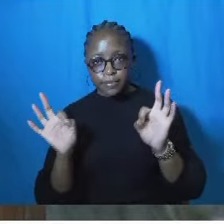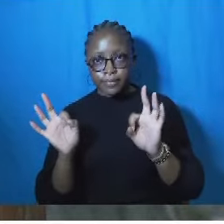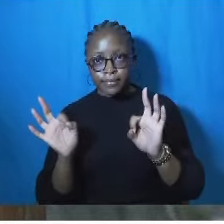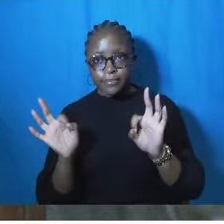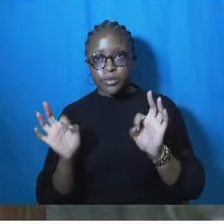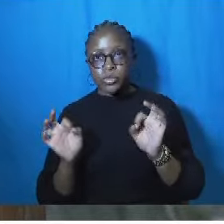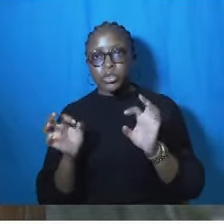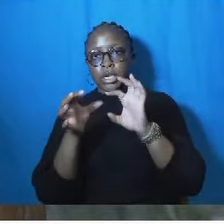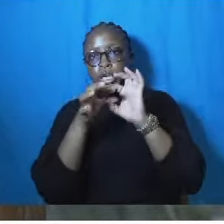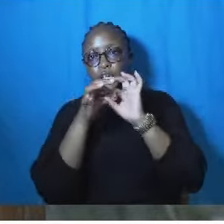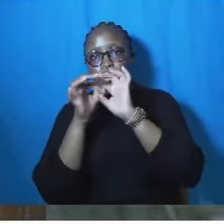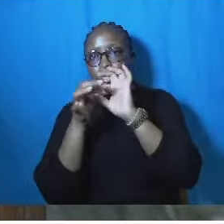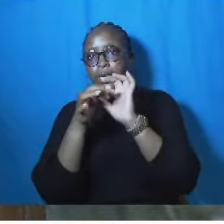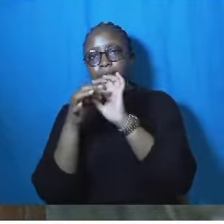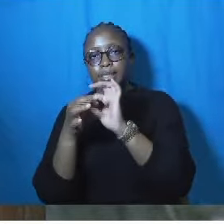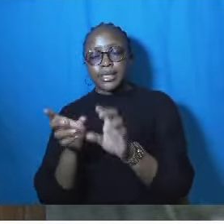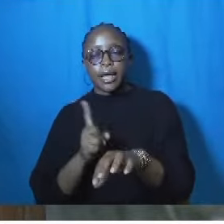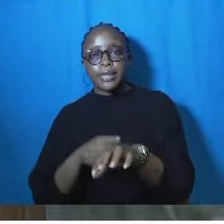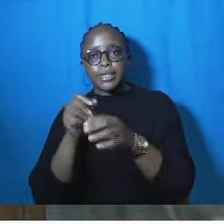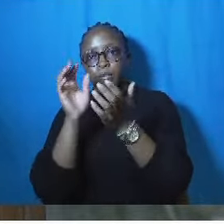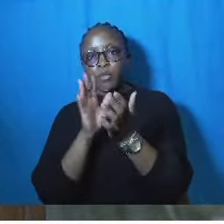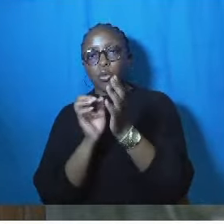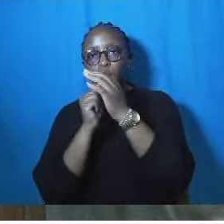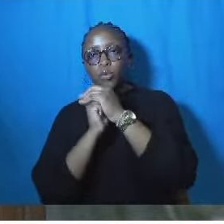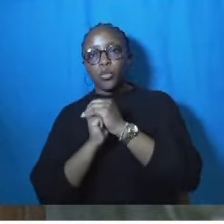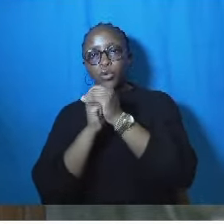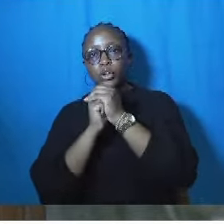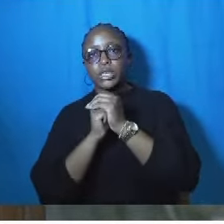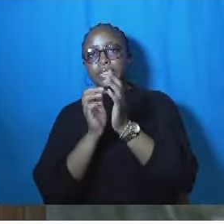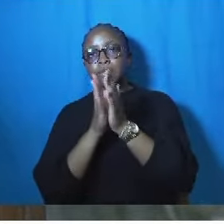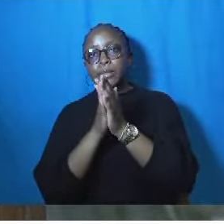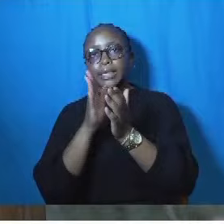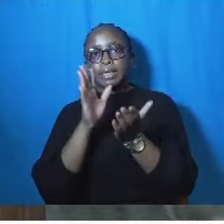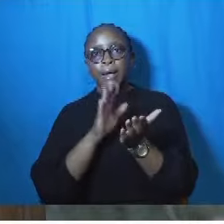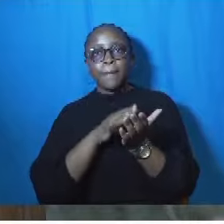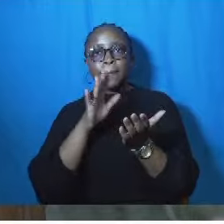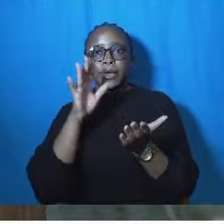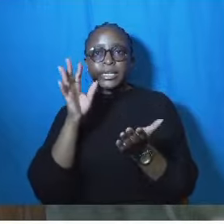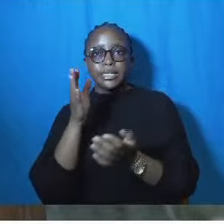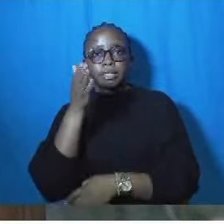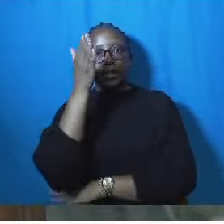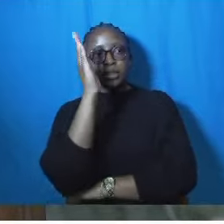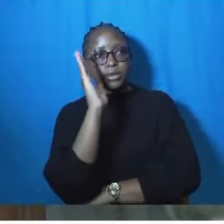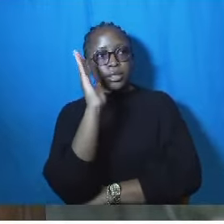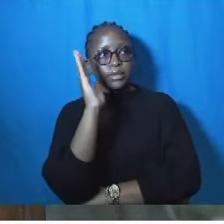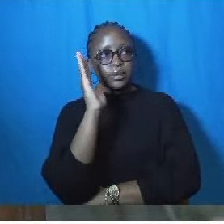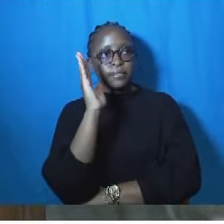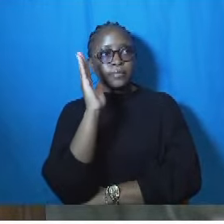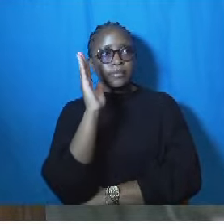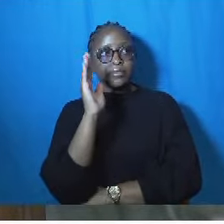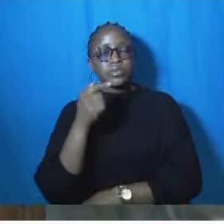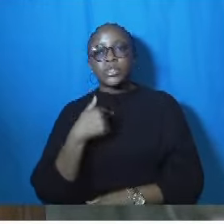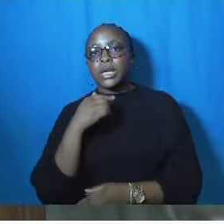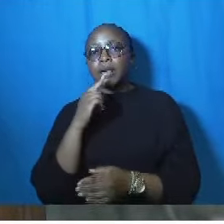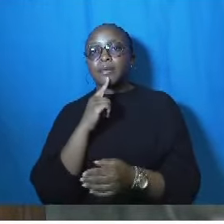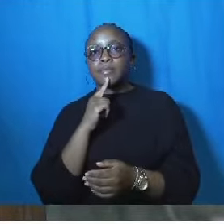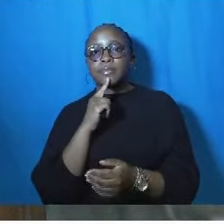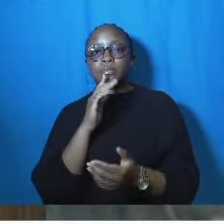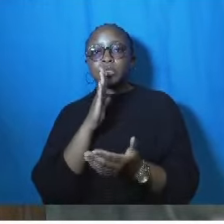in worshiping and praising God. I'm sure after they continued in